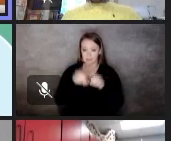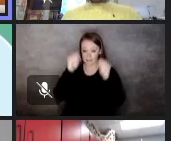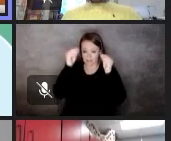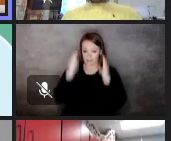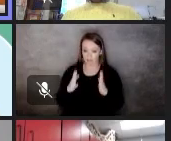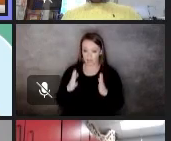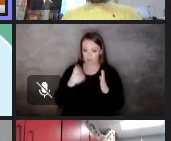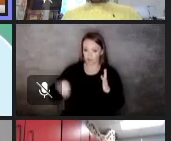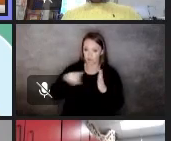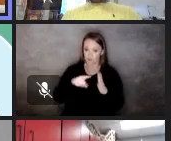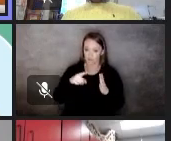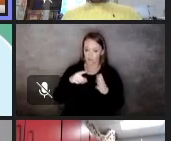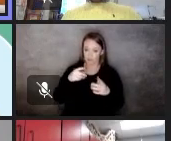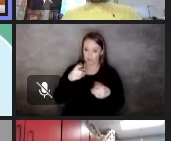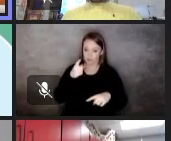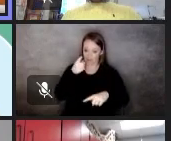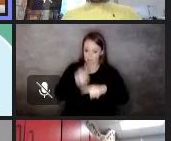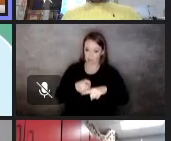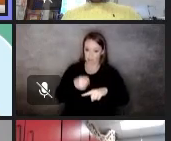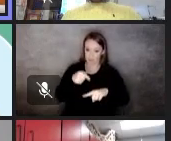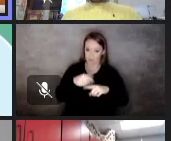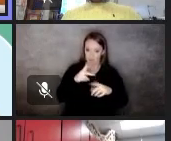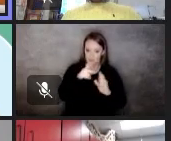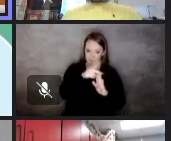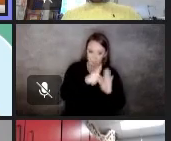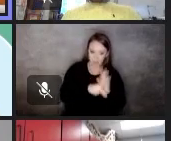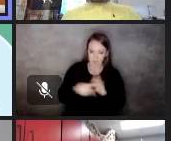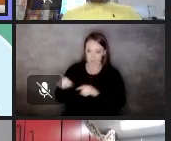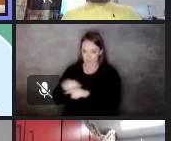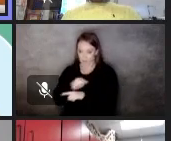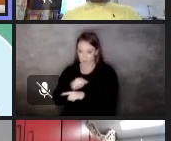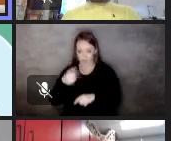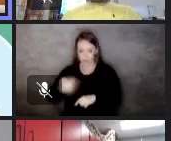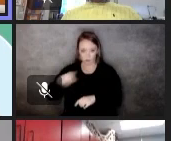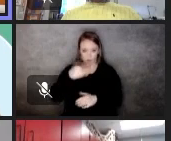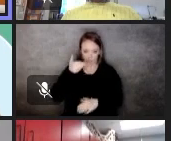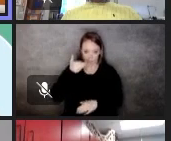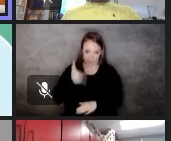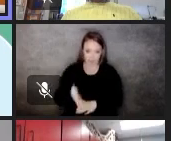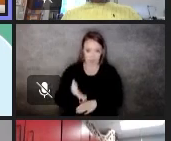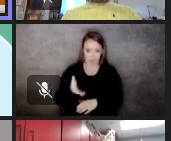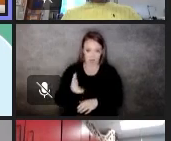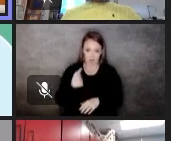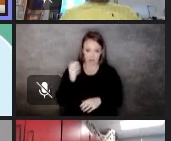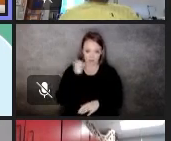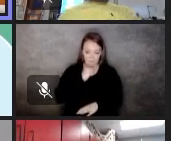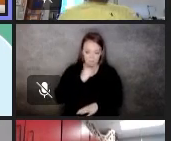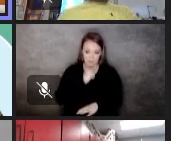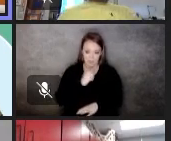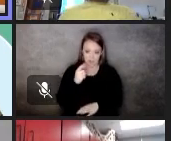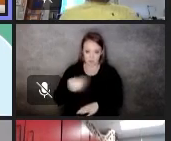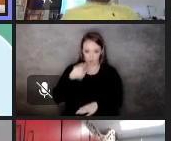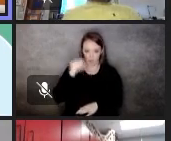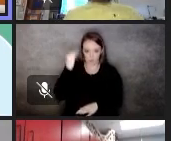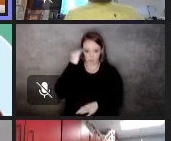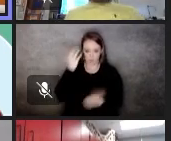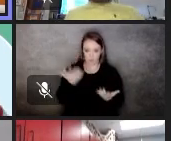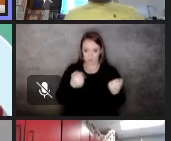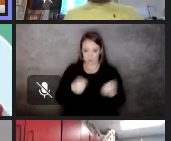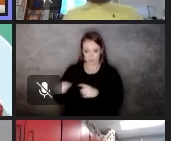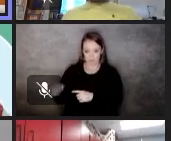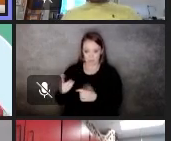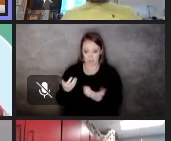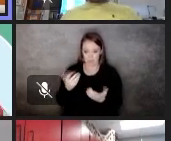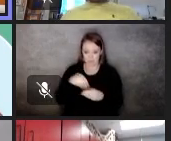and practice. You are in the classroom. You are there day in and day out. You know what is happening and what is going on.